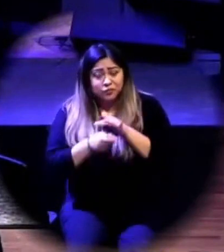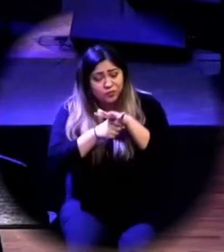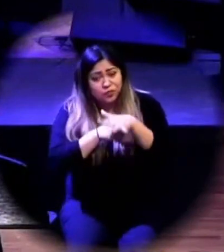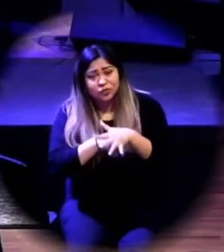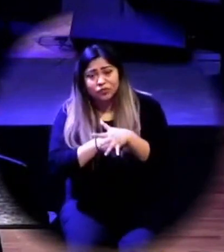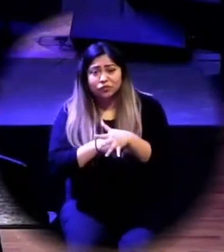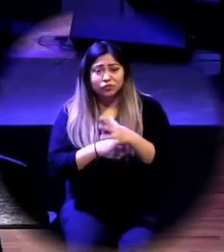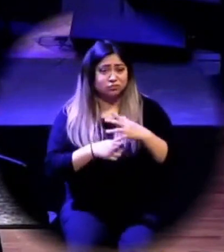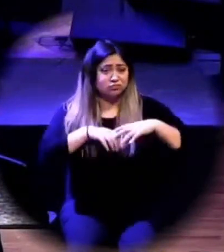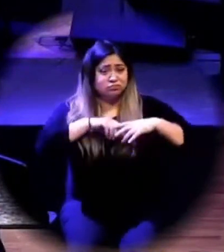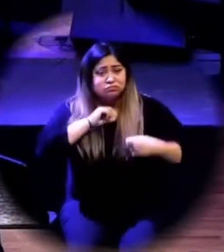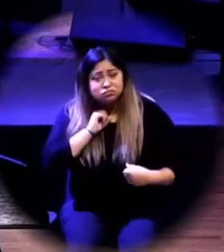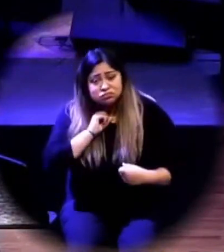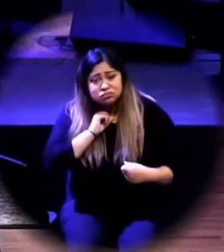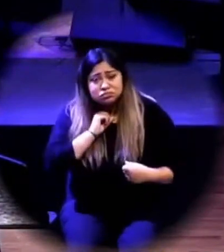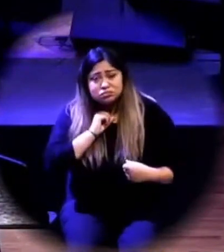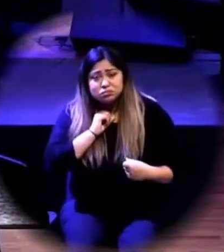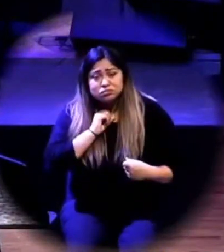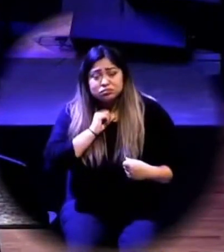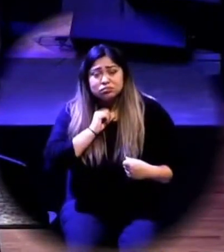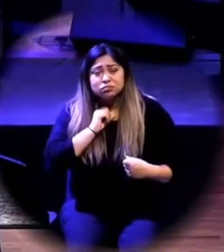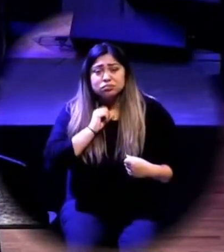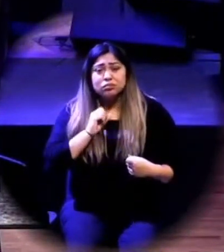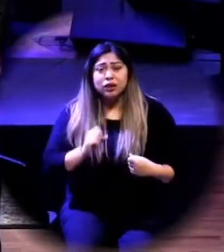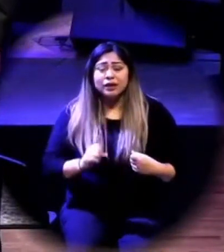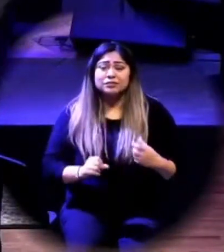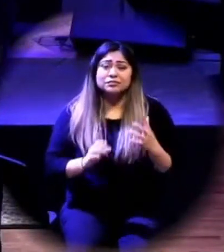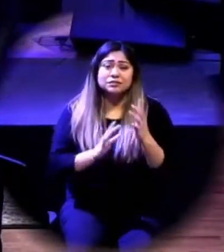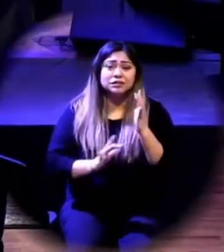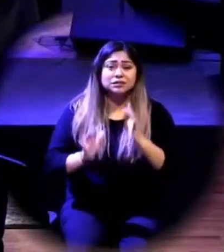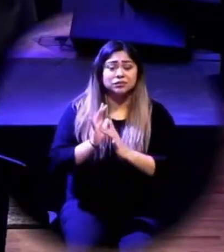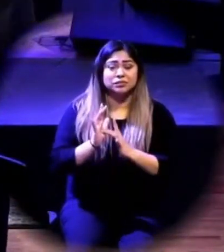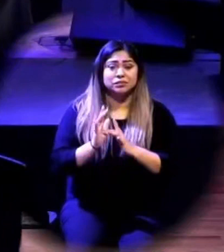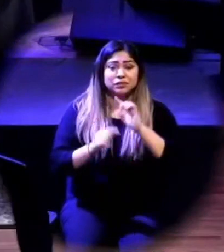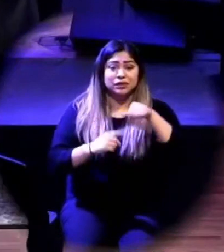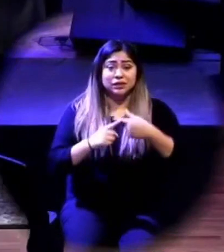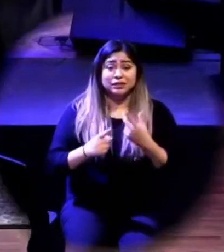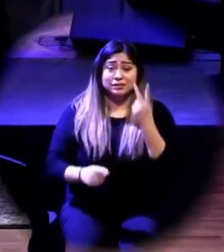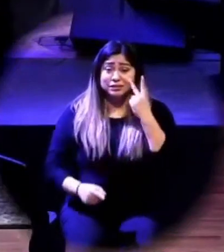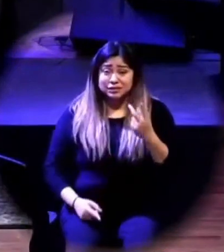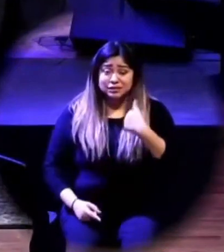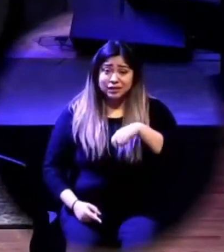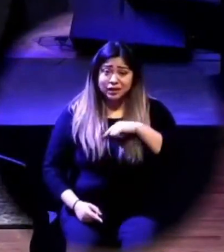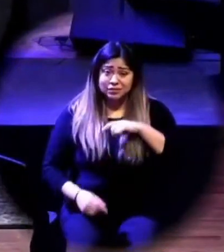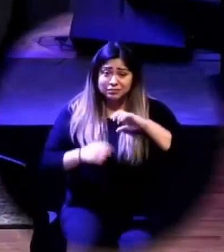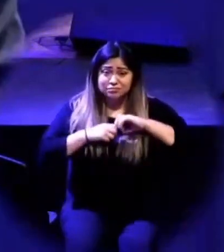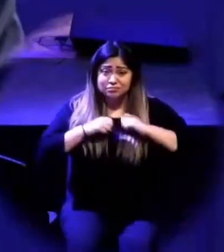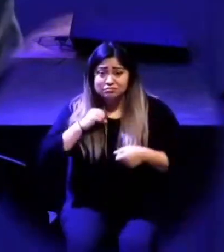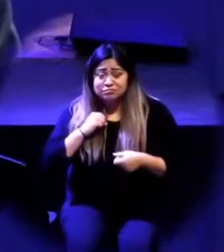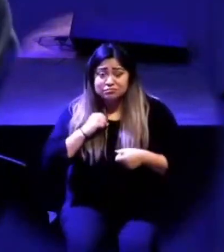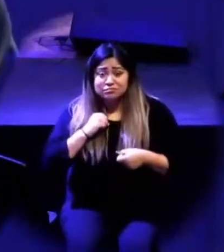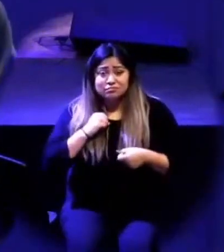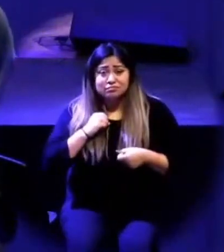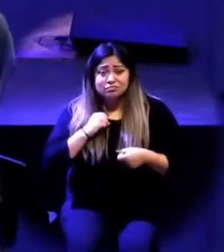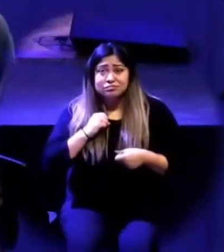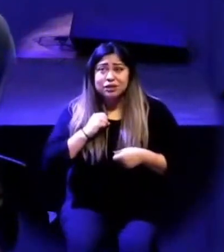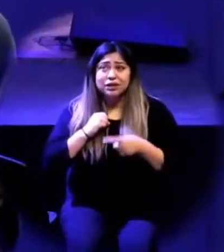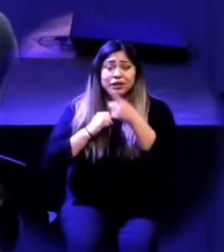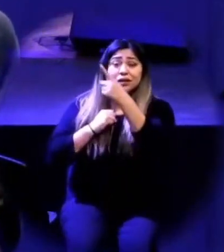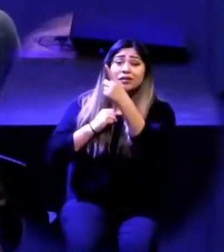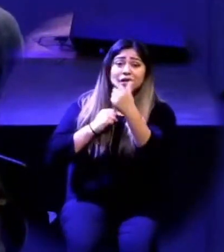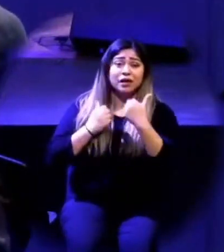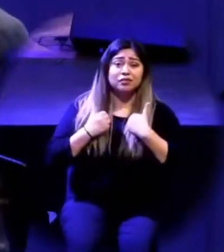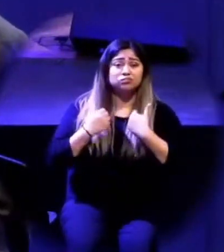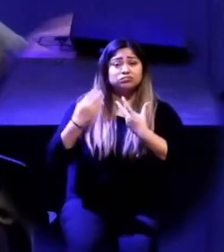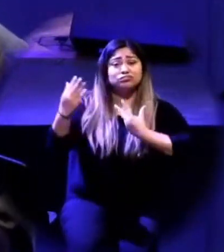he saw us in that state, the Bible says over and over again, he has compassion for